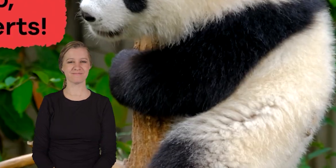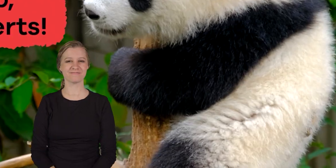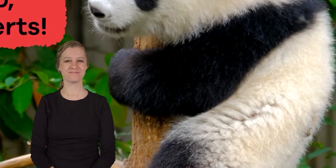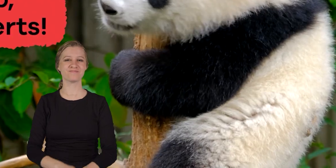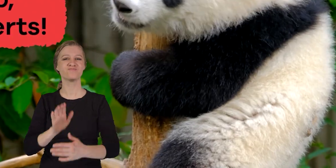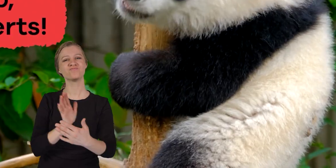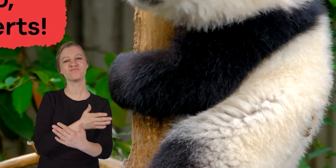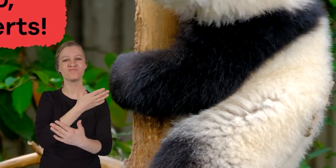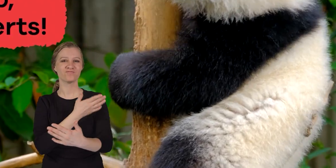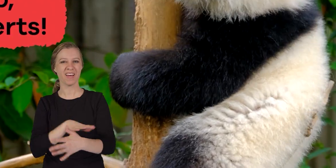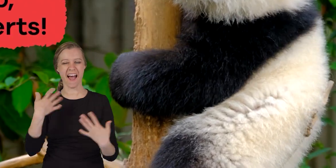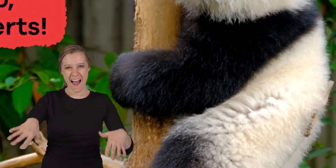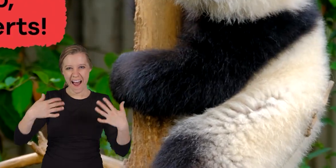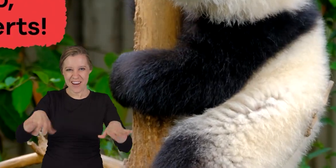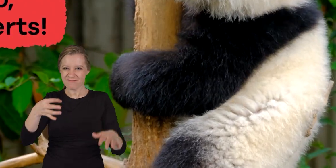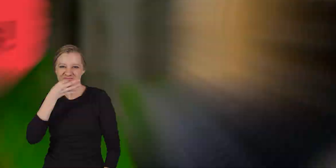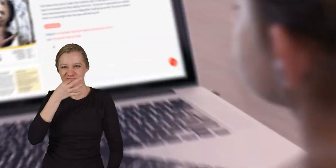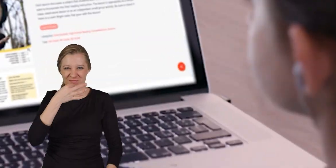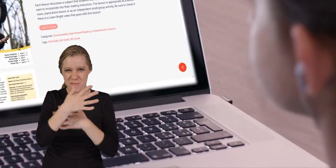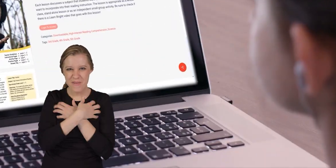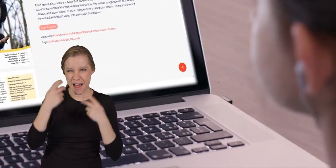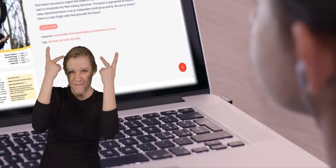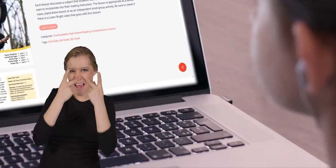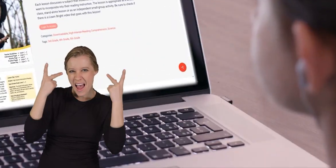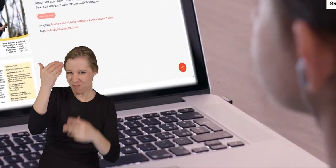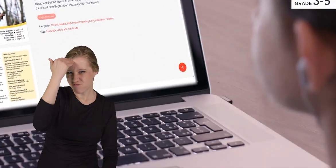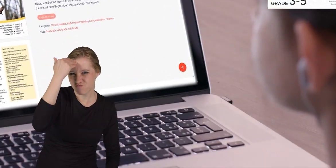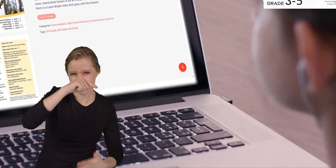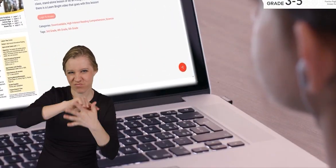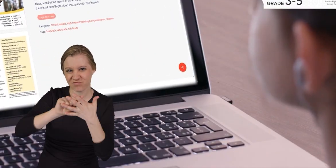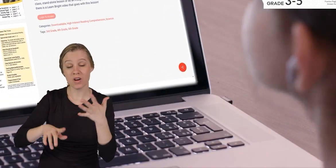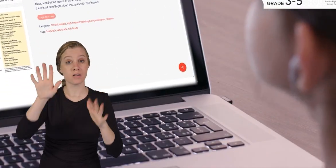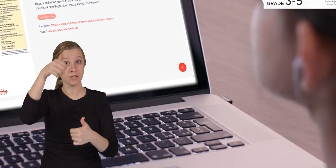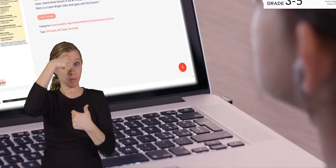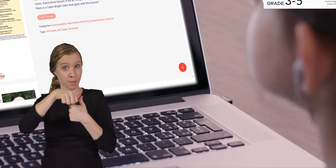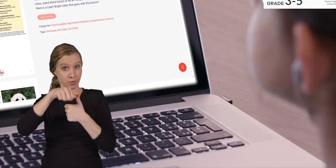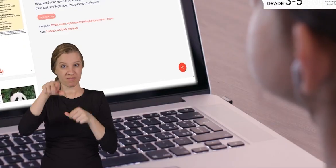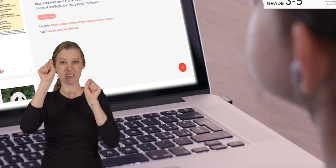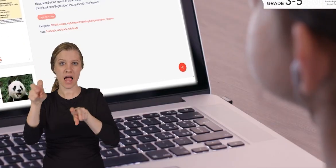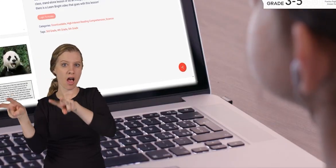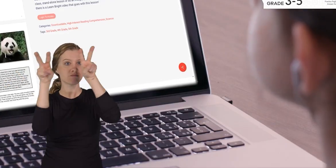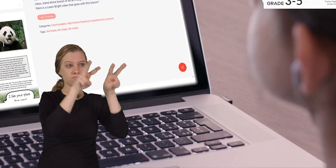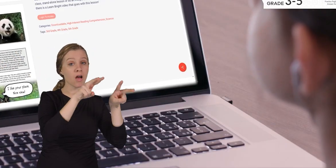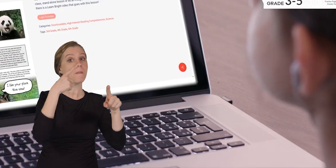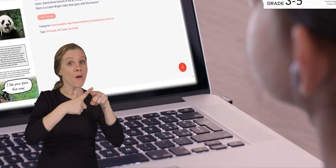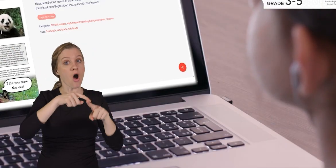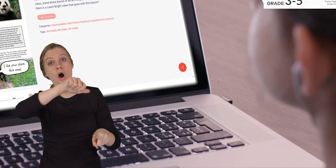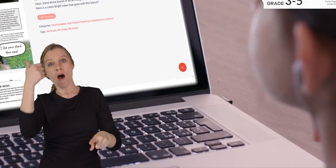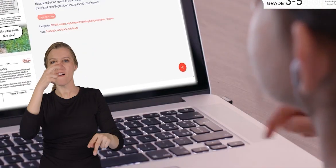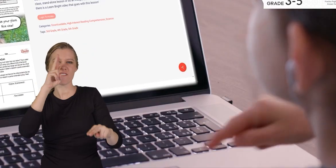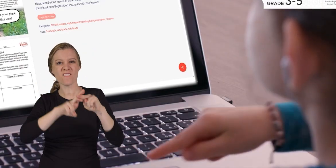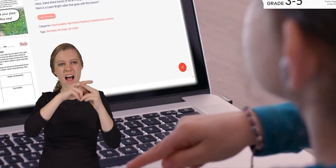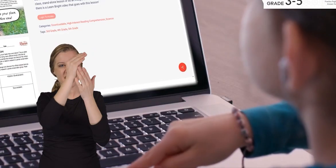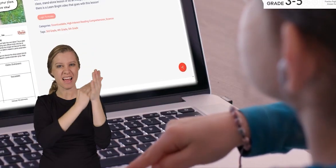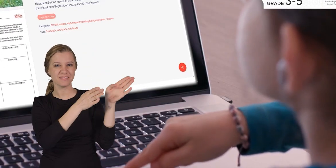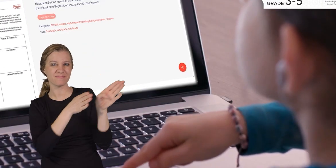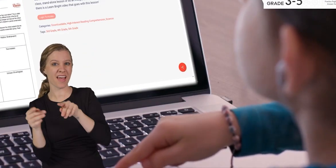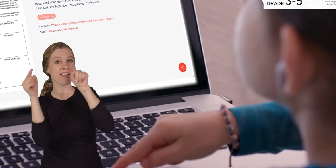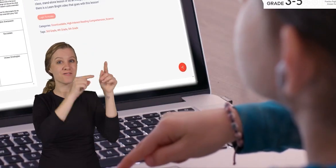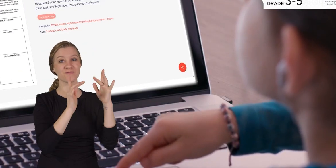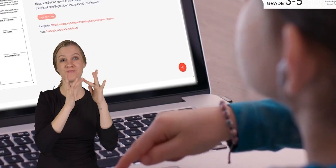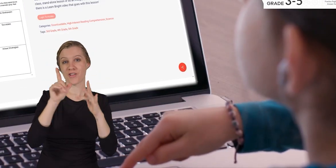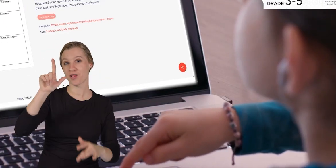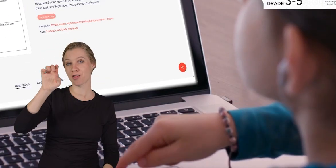Great job, panda experts. Remember, you can find this plus other fun lesson plans on our website,